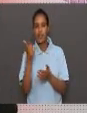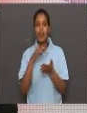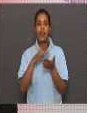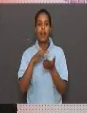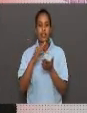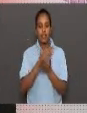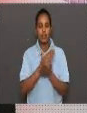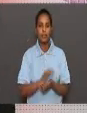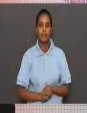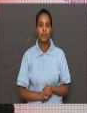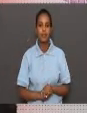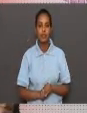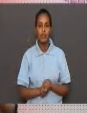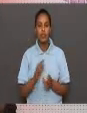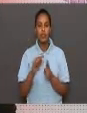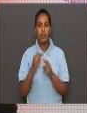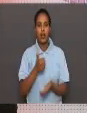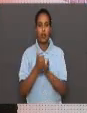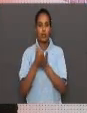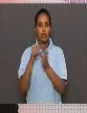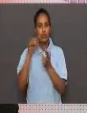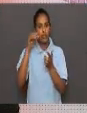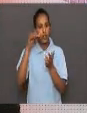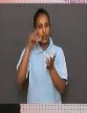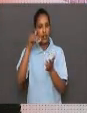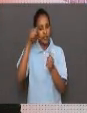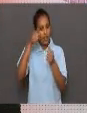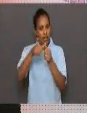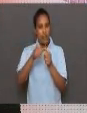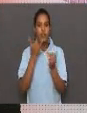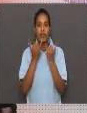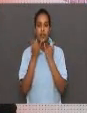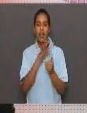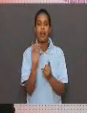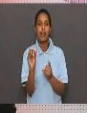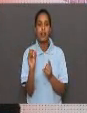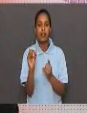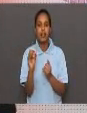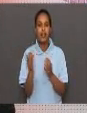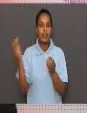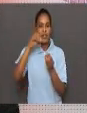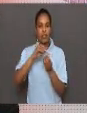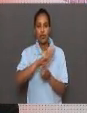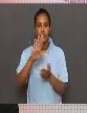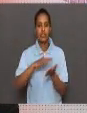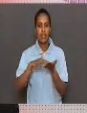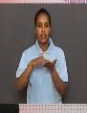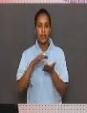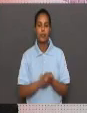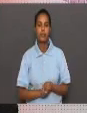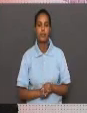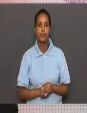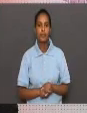other lessons. It will help you to retain information, and it will further your